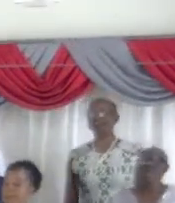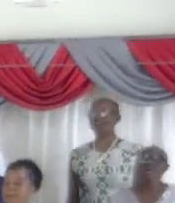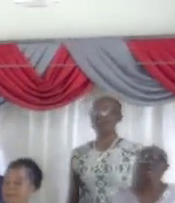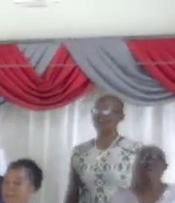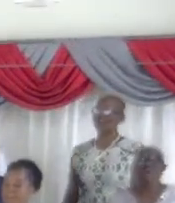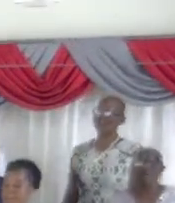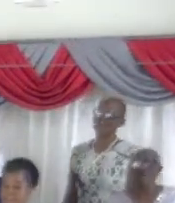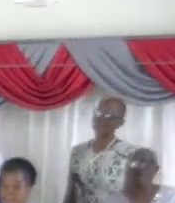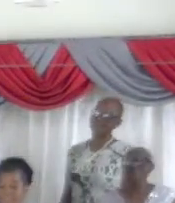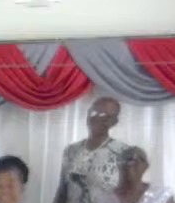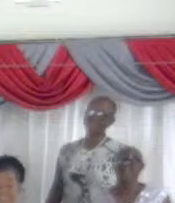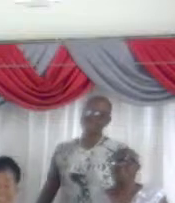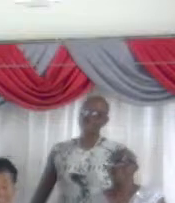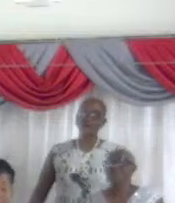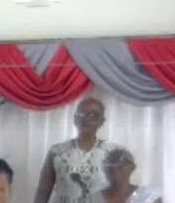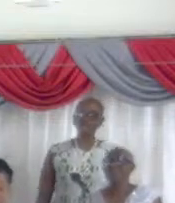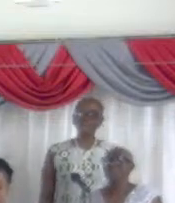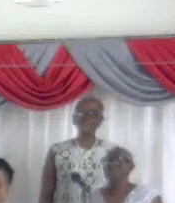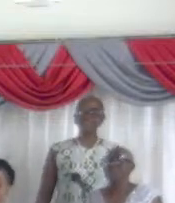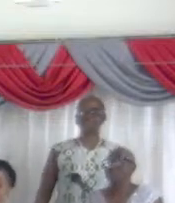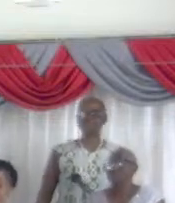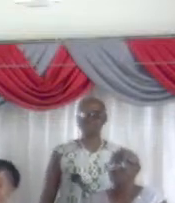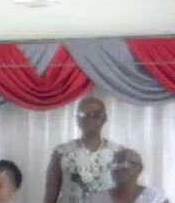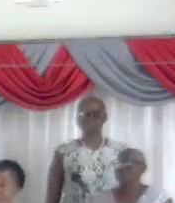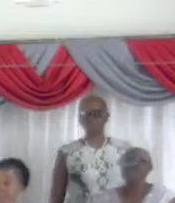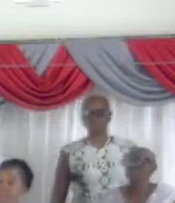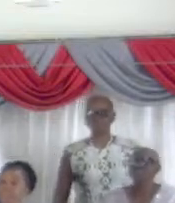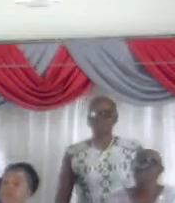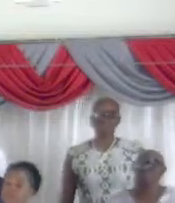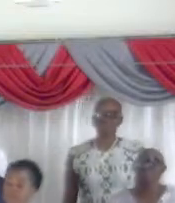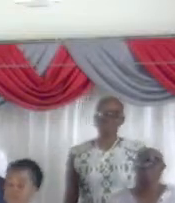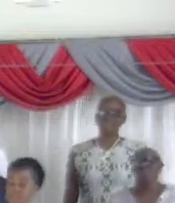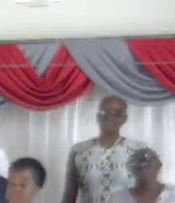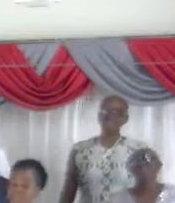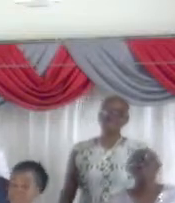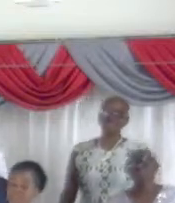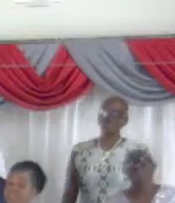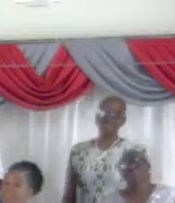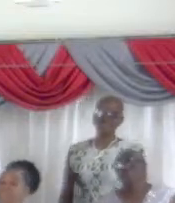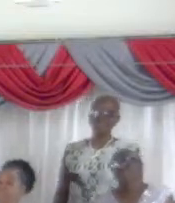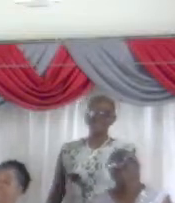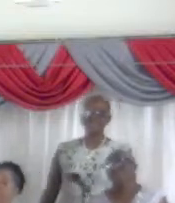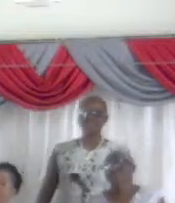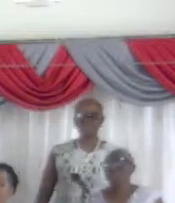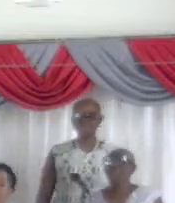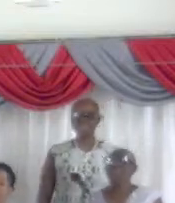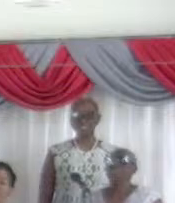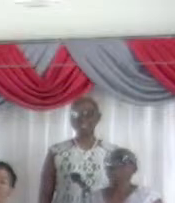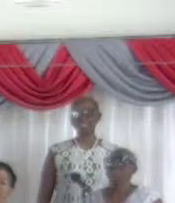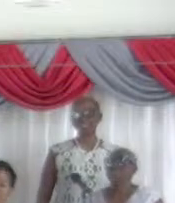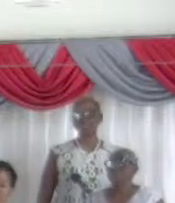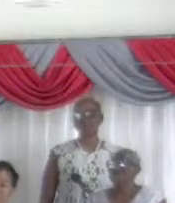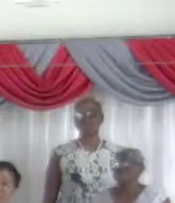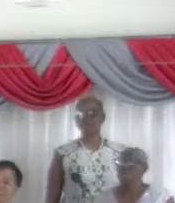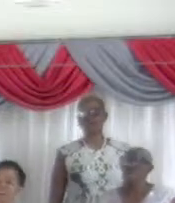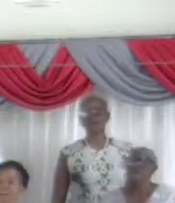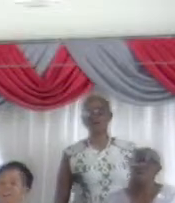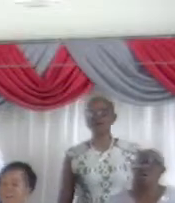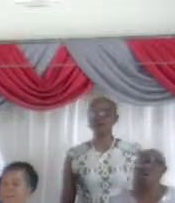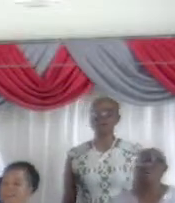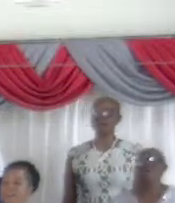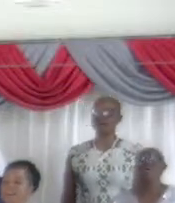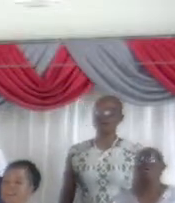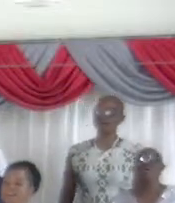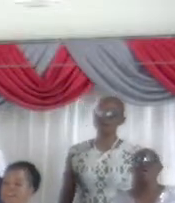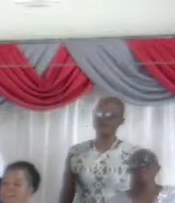our God. Oh, I thank you, you're faithful. Faithful. Faithful, faithful is our